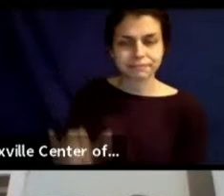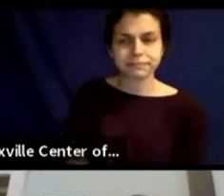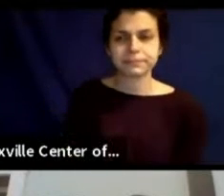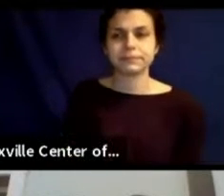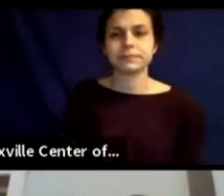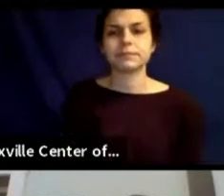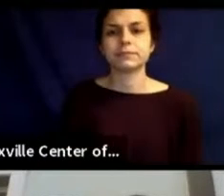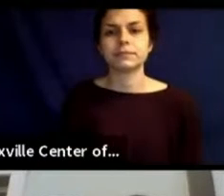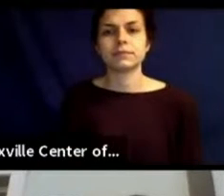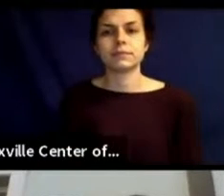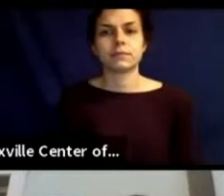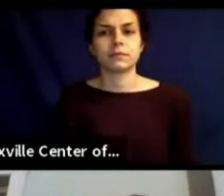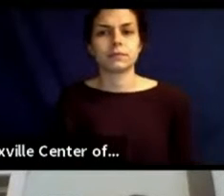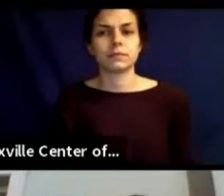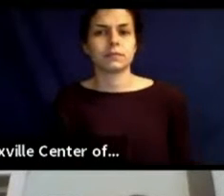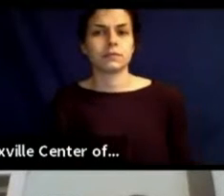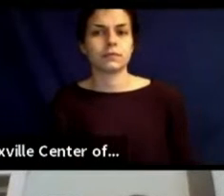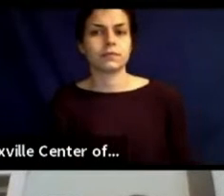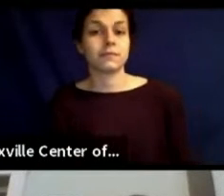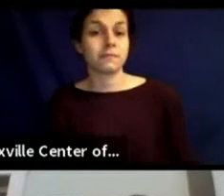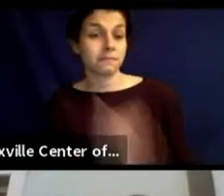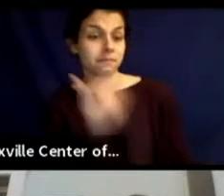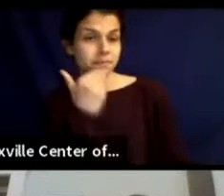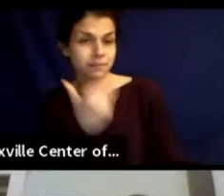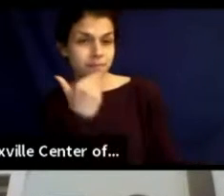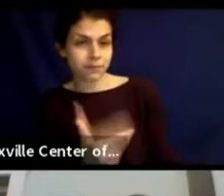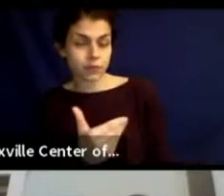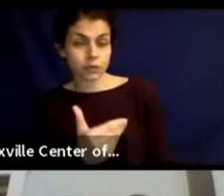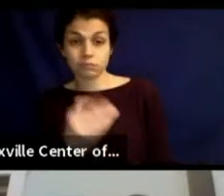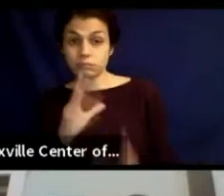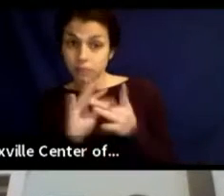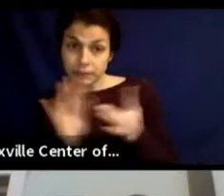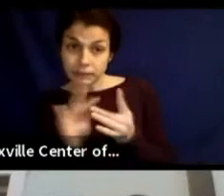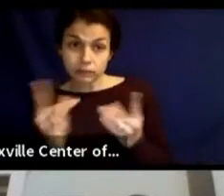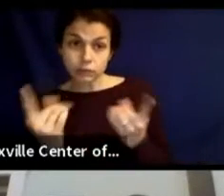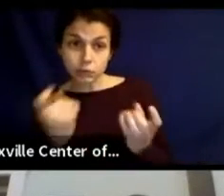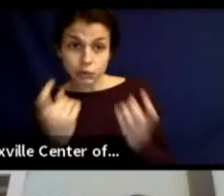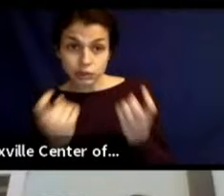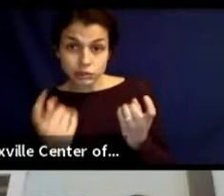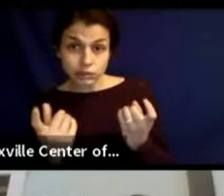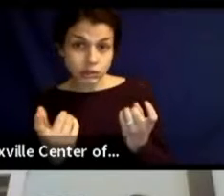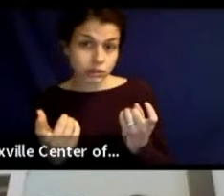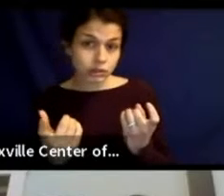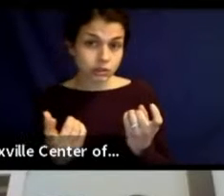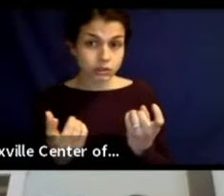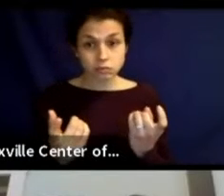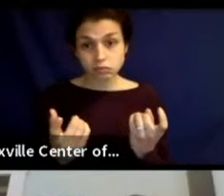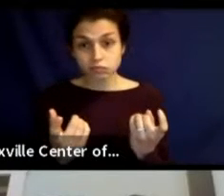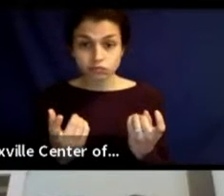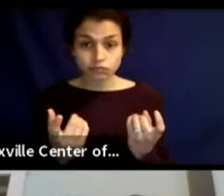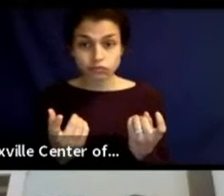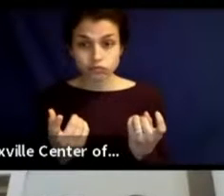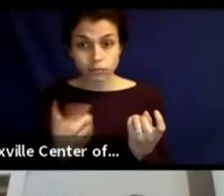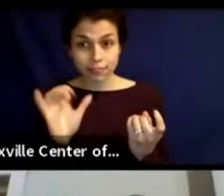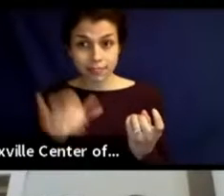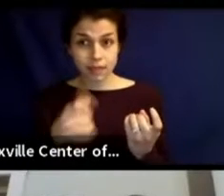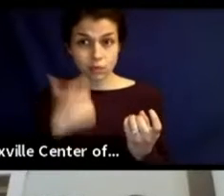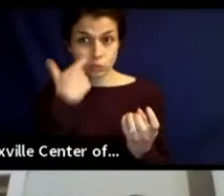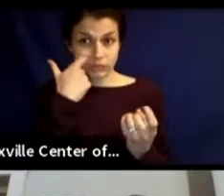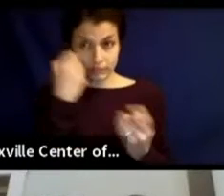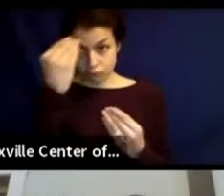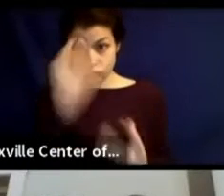Thank you, Charity, for that information. Any comments or questions on that this bit of information, sort of